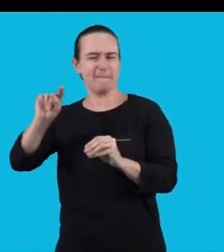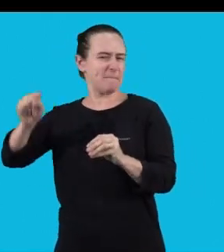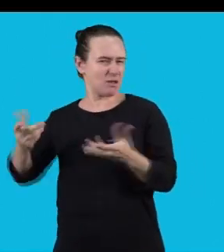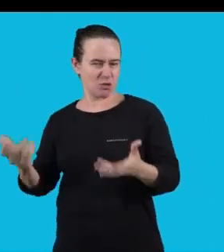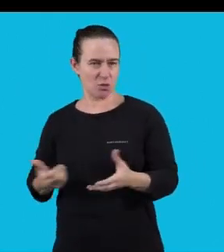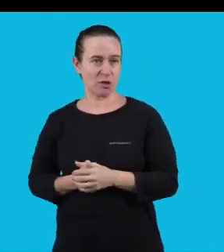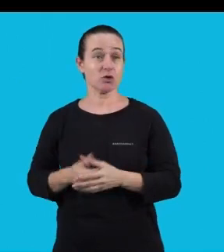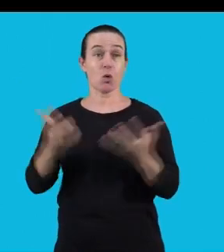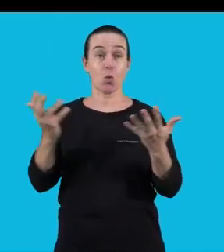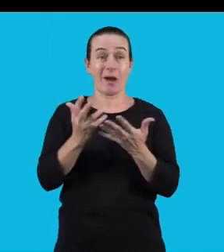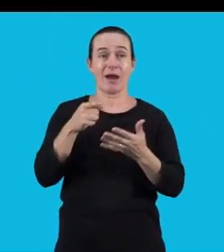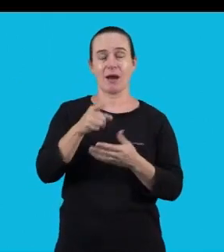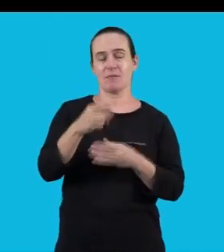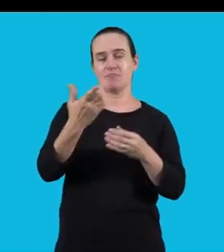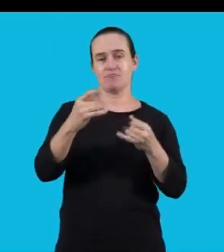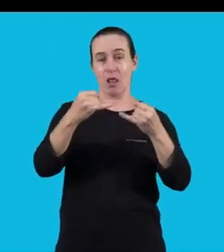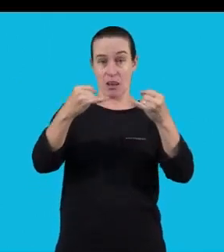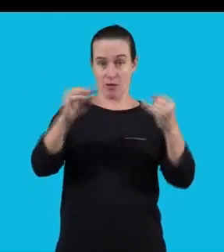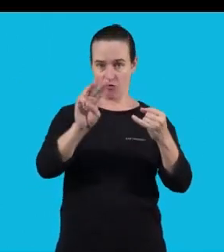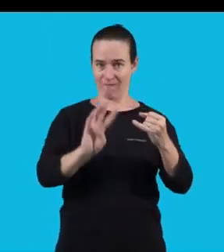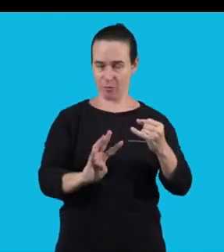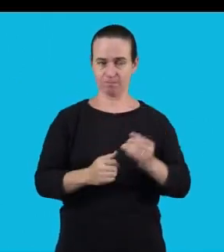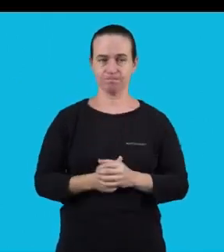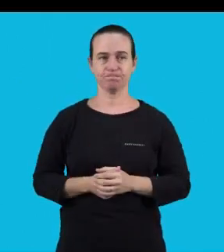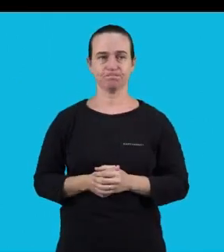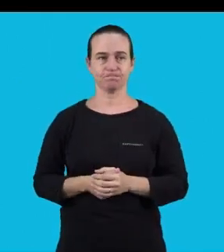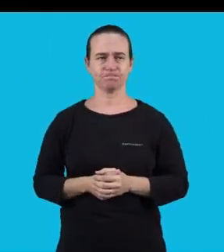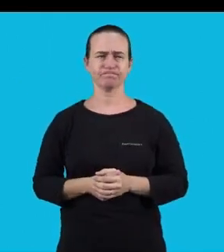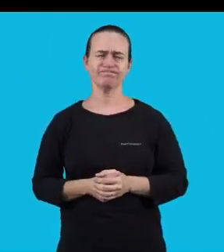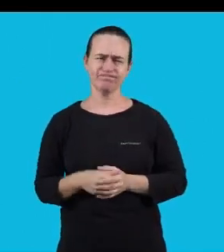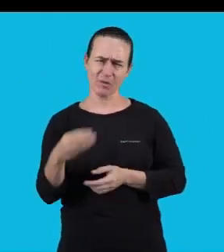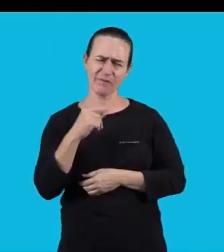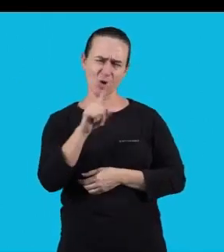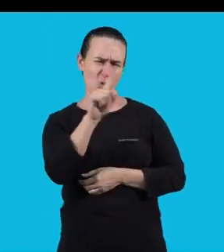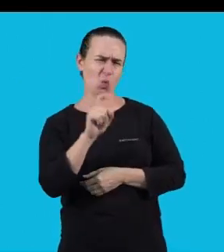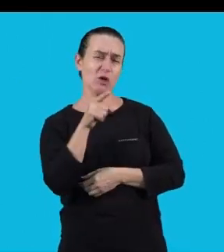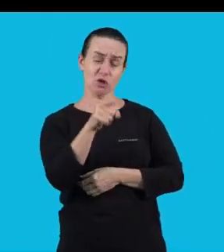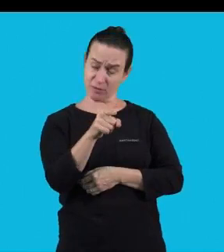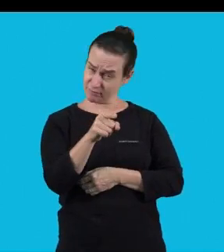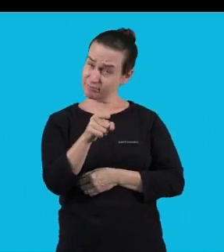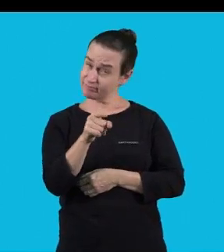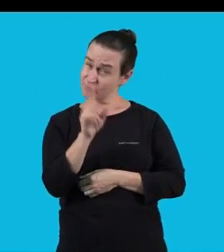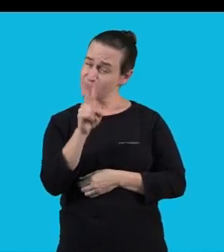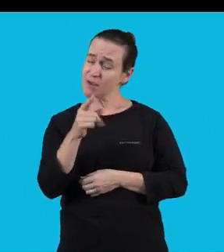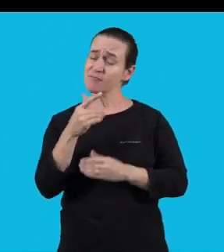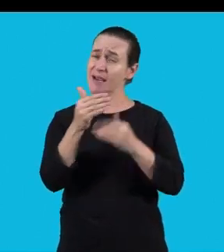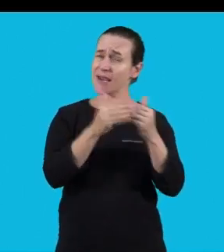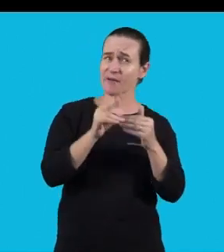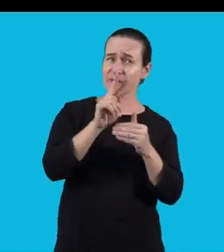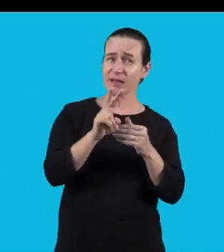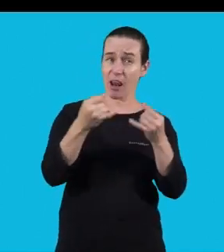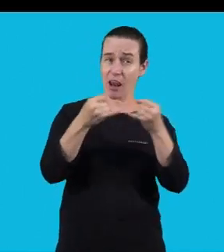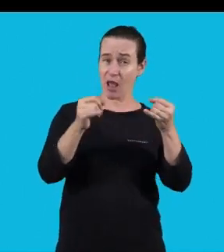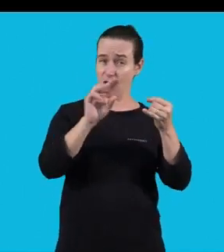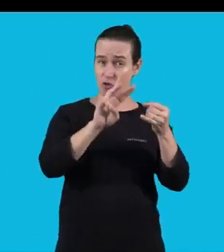alternative punctuation marks. That's very important. So there's also a hint in that question, grade 12. We go to